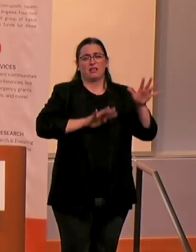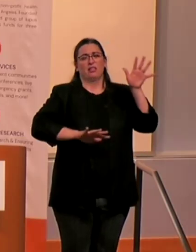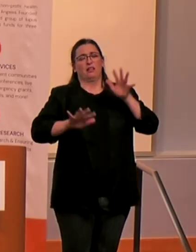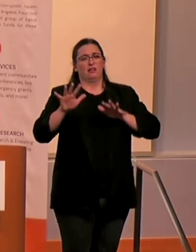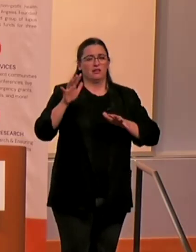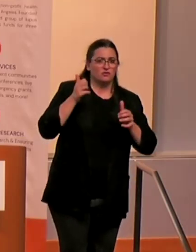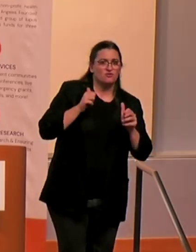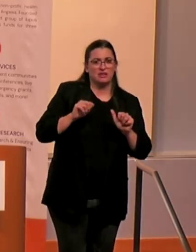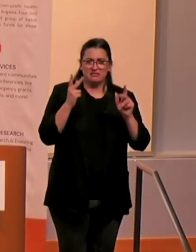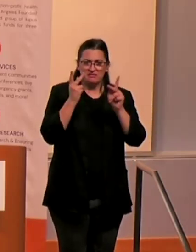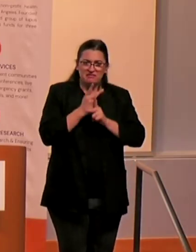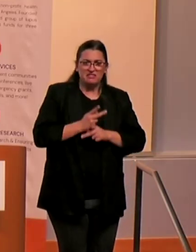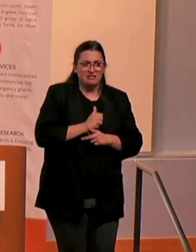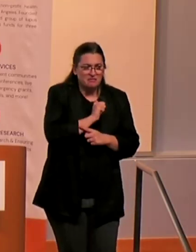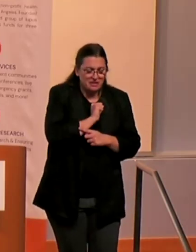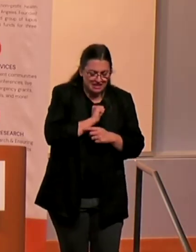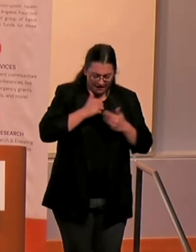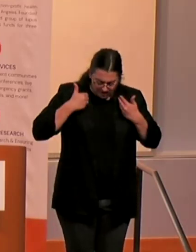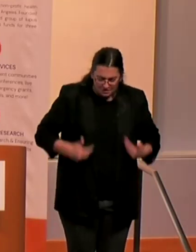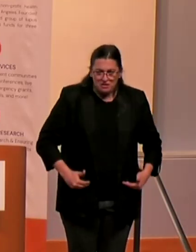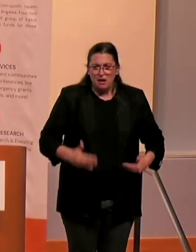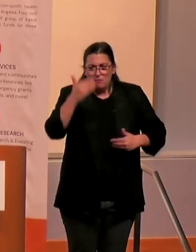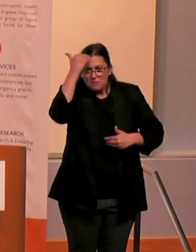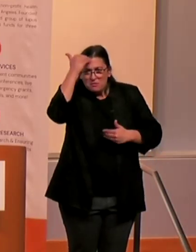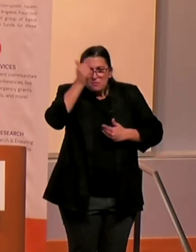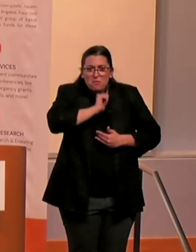into myself and like know myself,